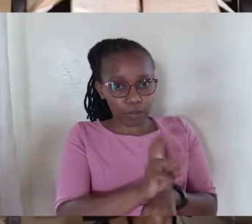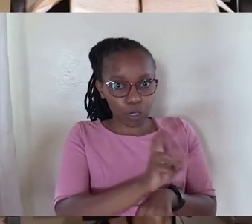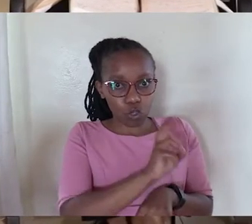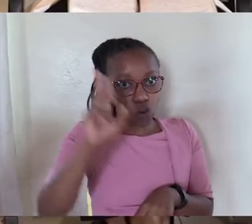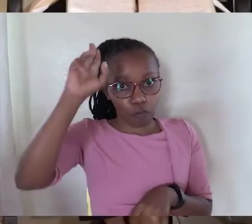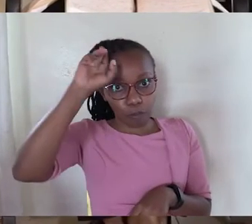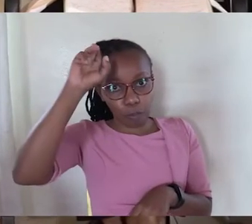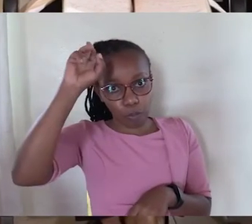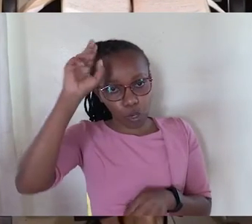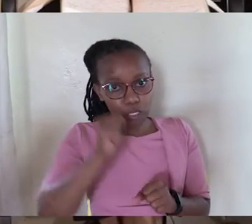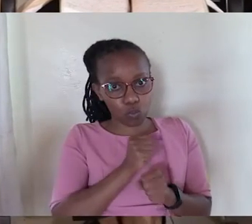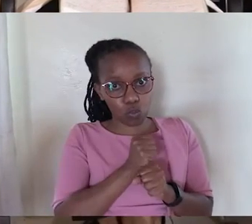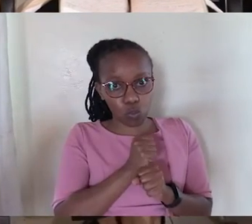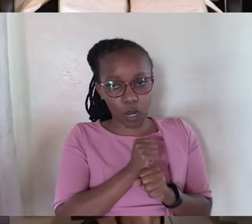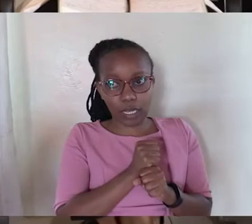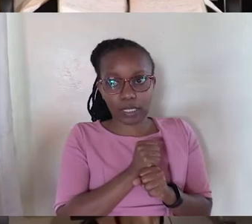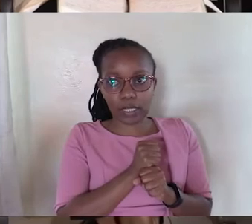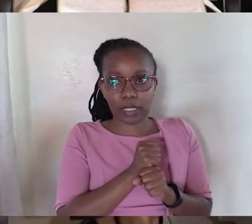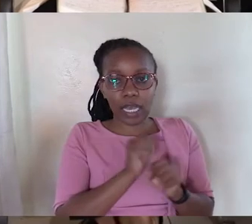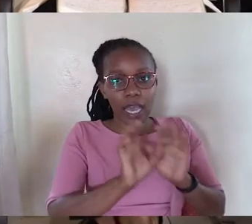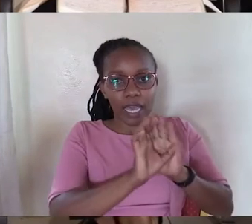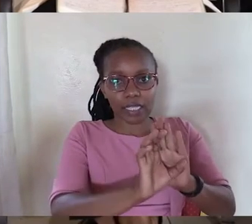premises, including detention facilities.